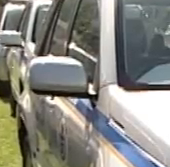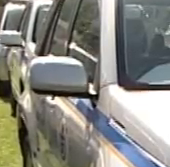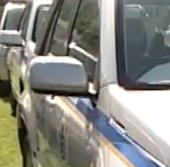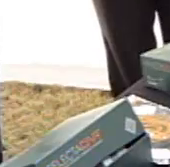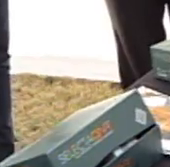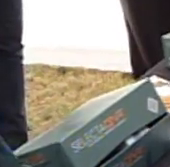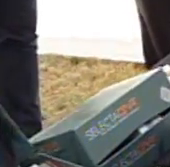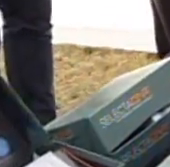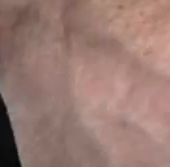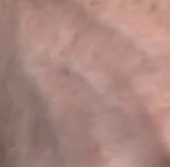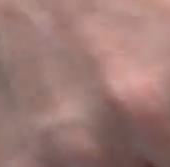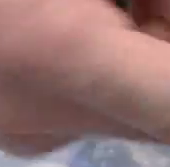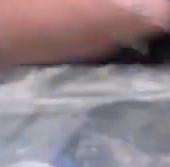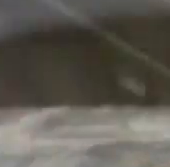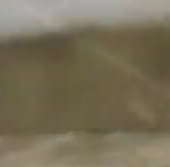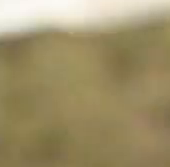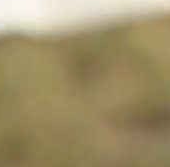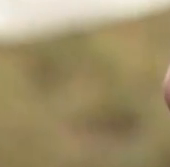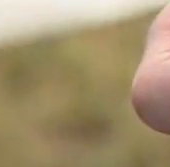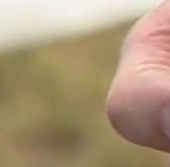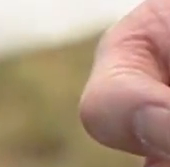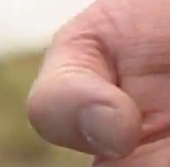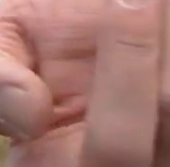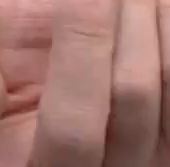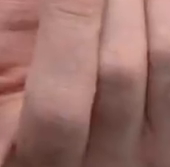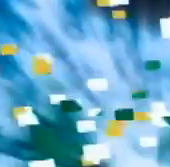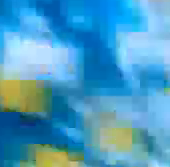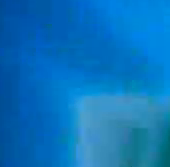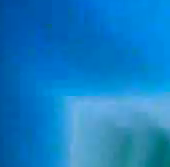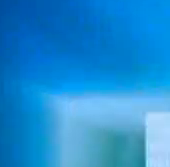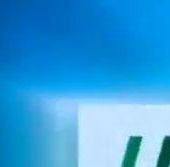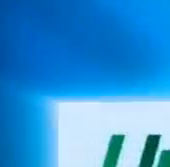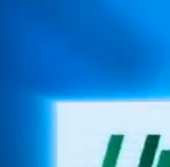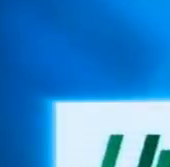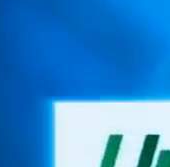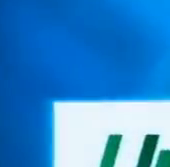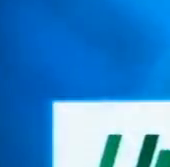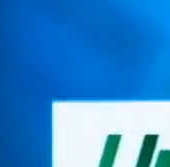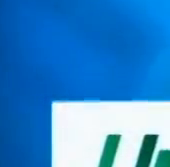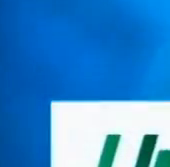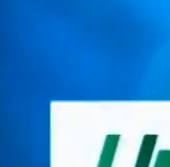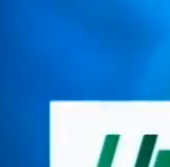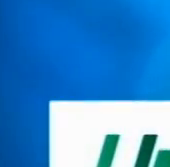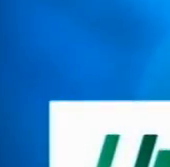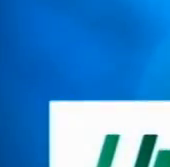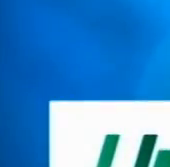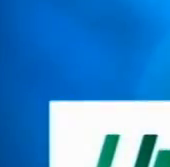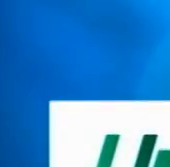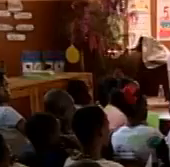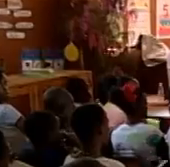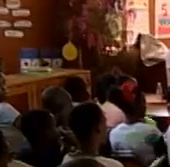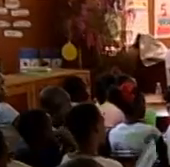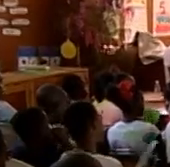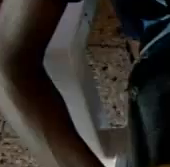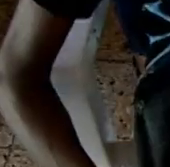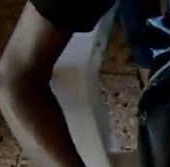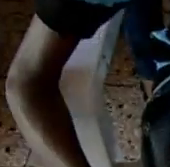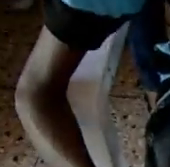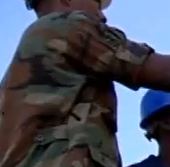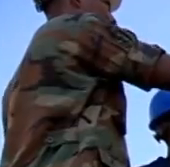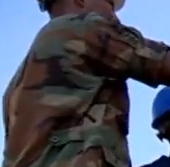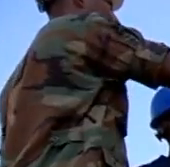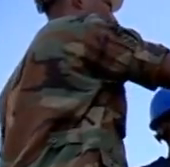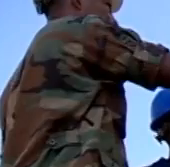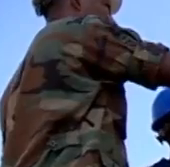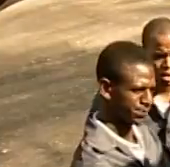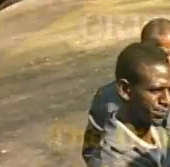the technology available for police investigation and operations. And programs aimed at promoting respect for life and stronger values will